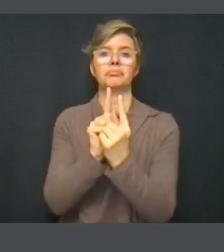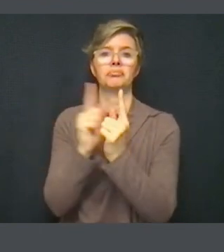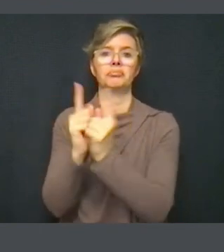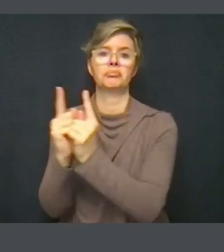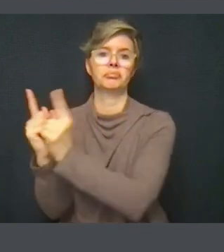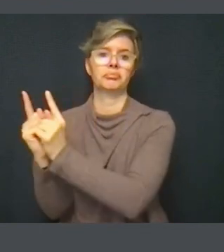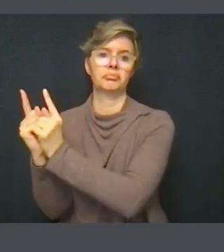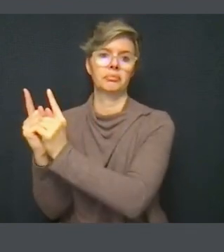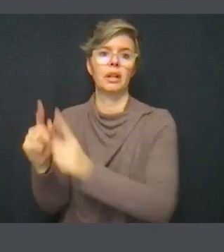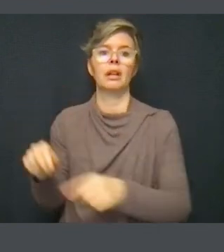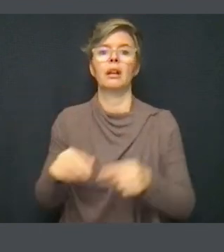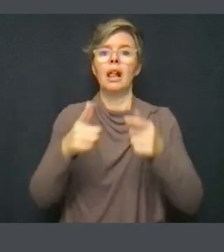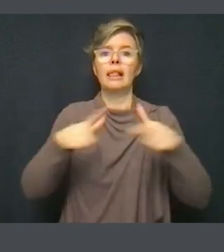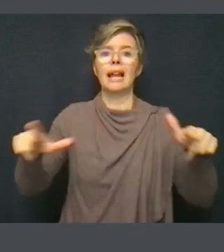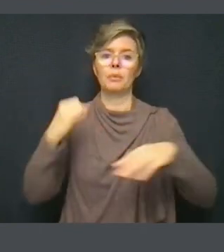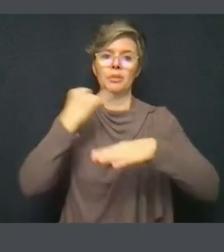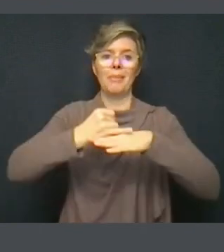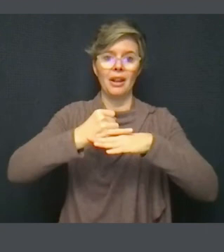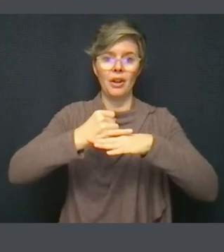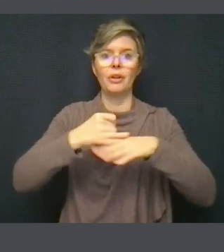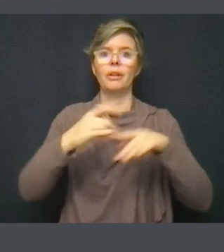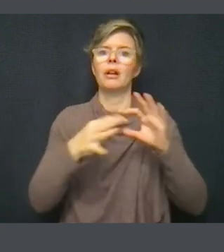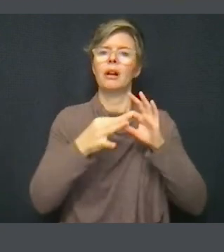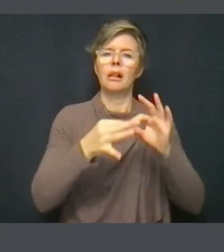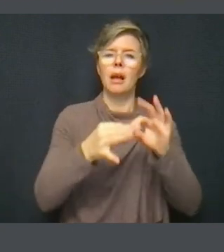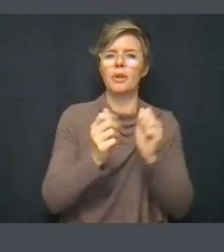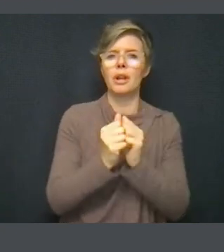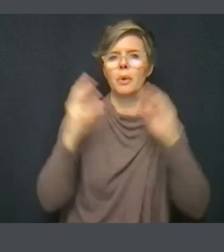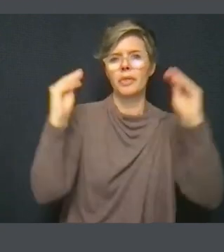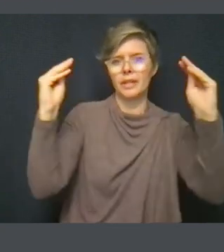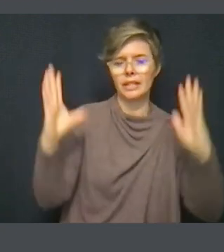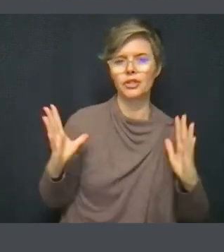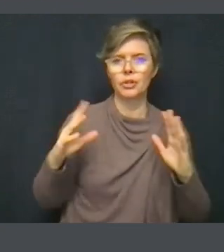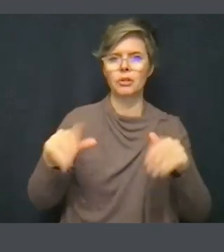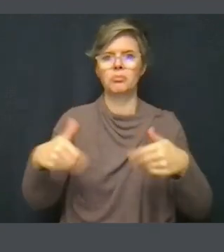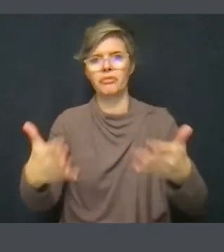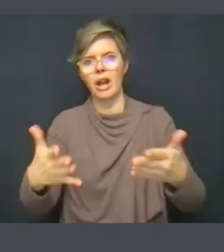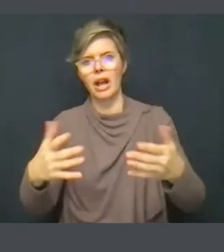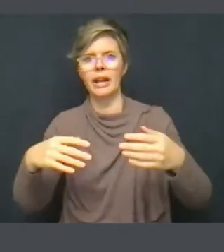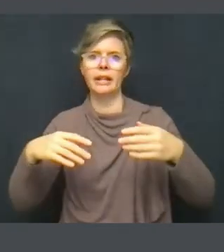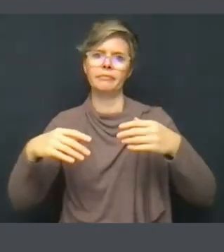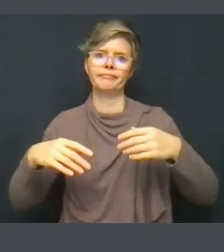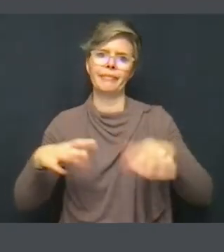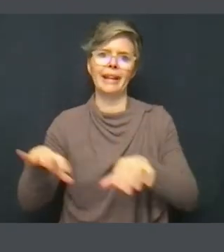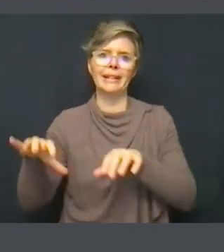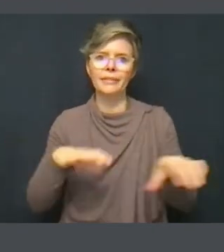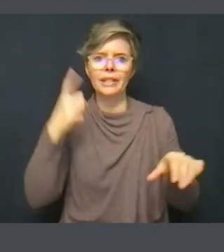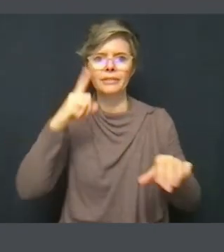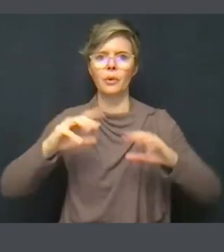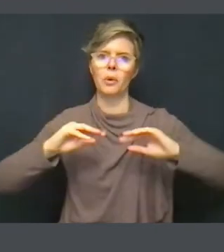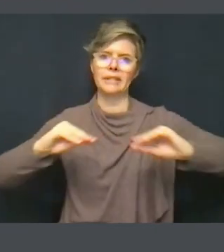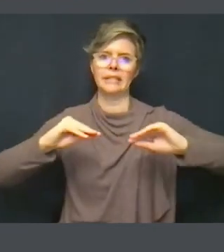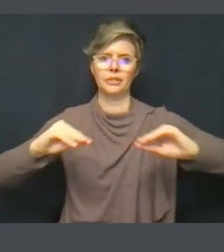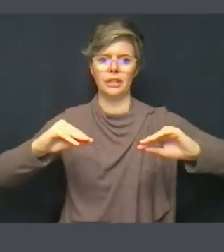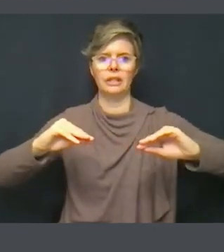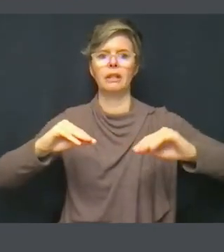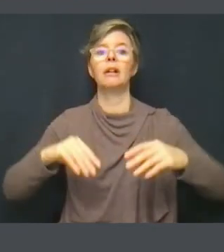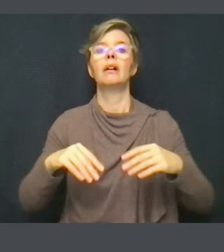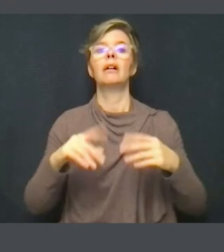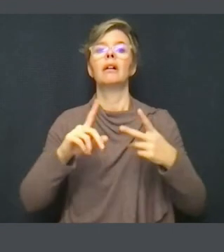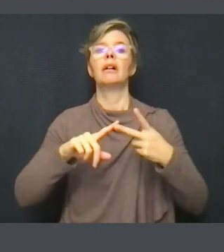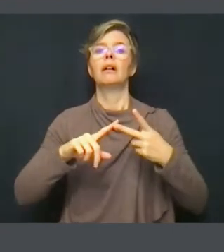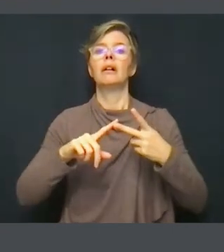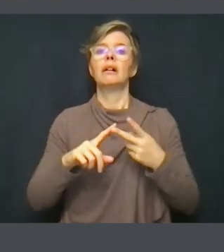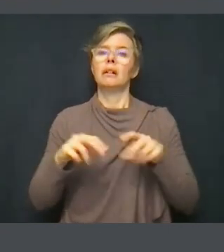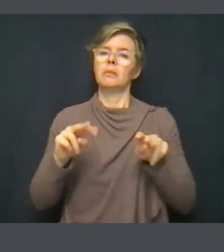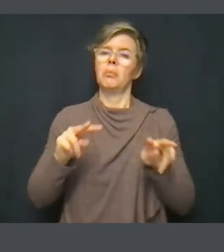You collaborate with the teacher, you provide some of these scripted play activities or instructional activities in the classroom. You're monitoring what the kids are